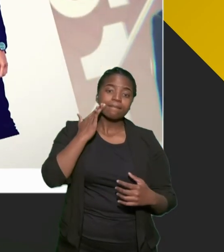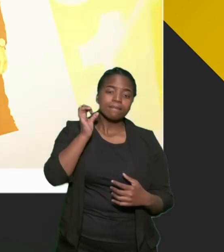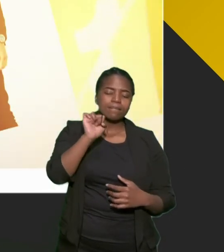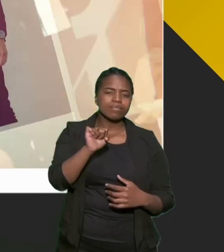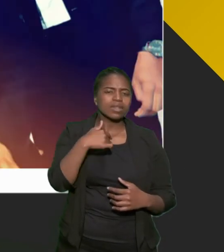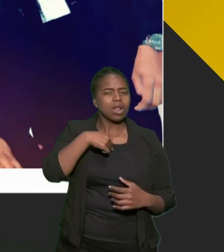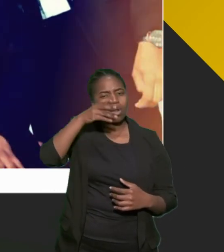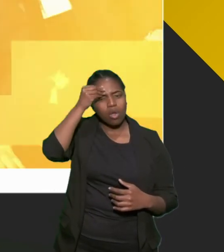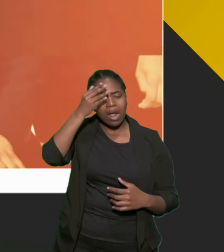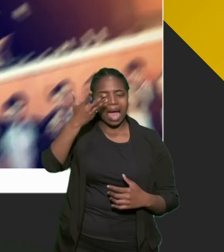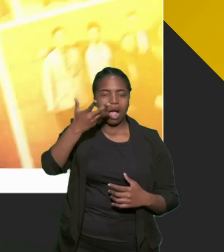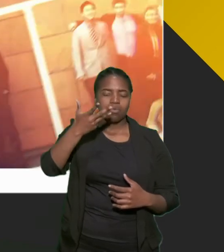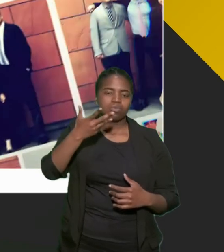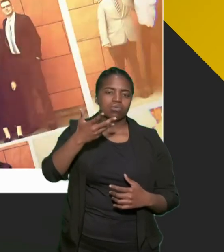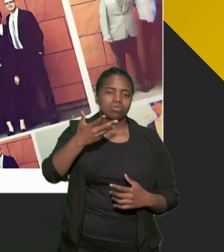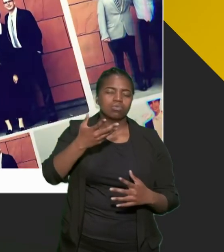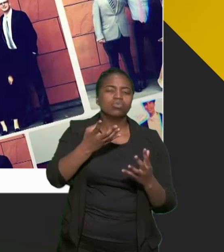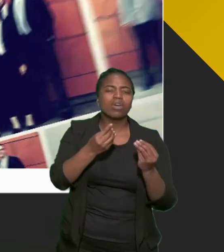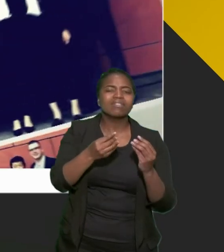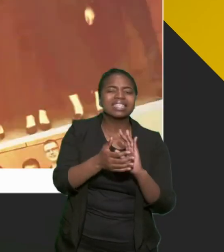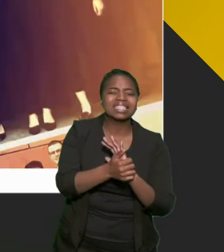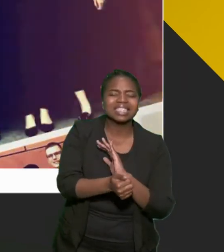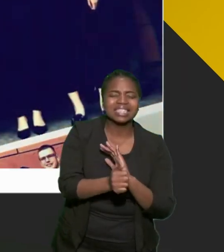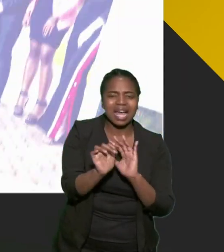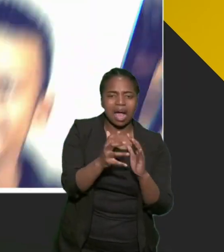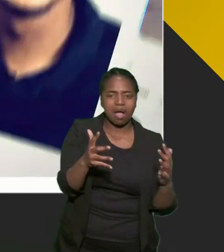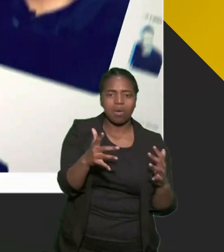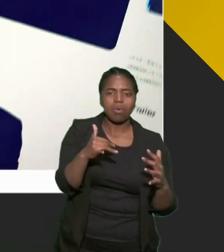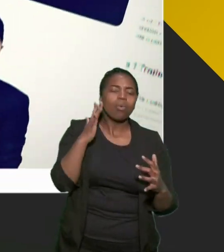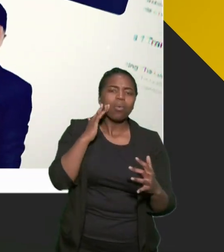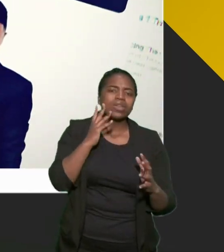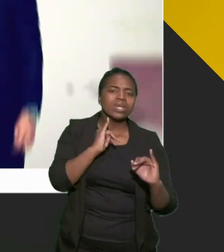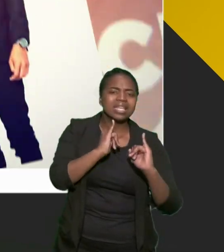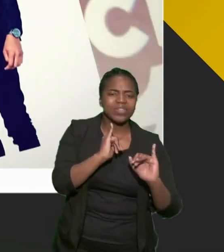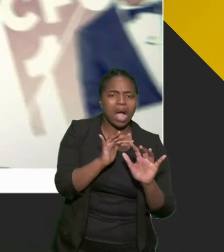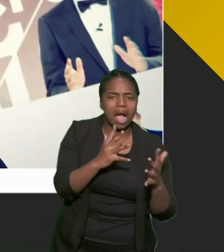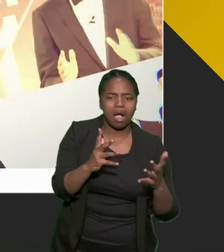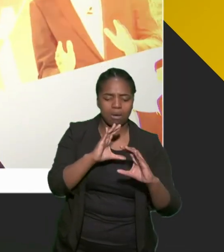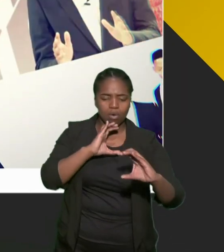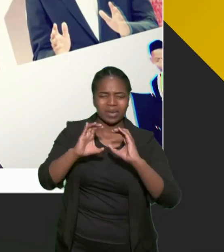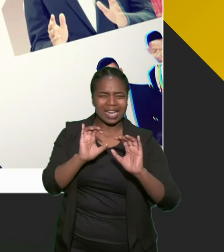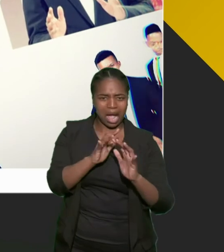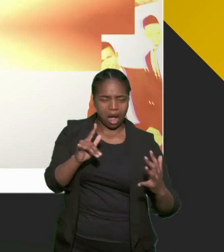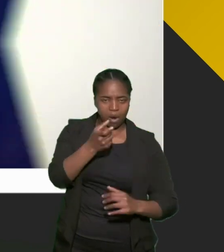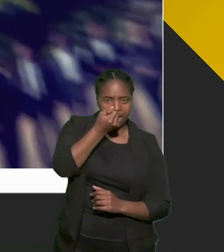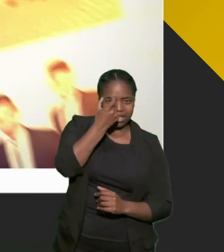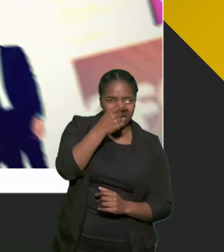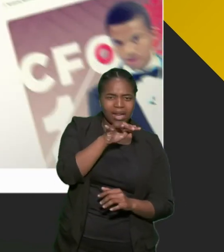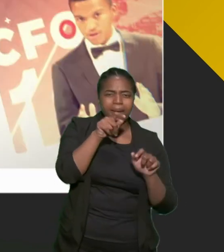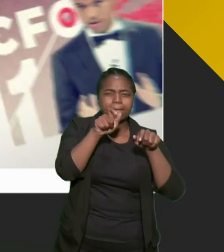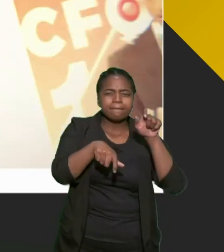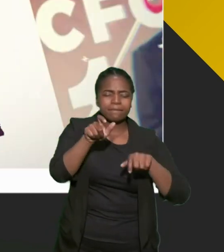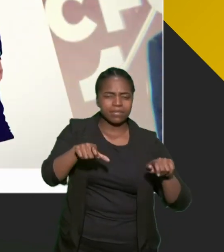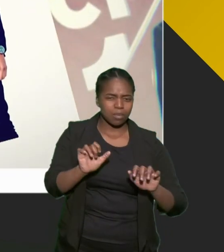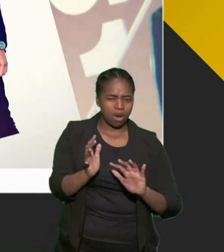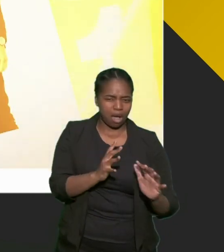learning soft skills in such a space going forward, I think allows me to better position myself in terms of understanding me